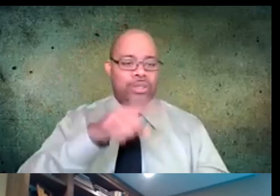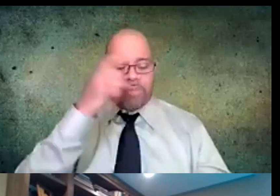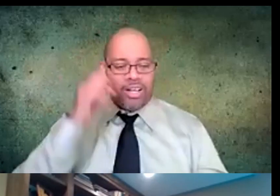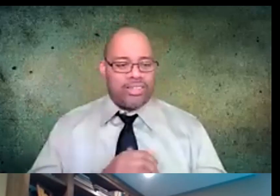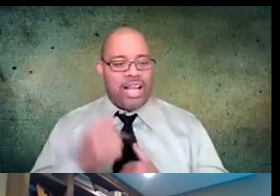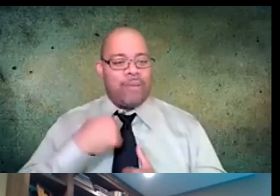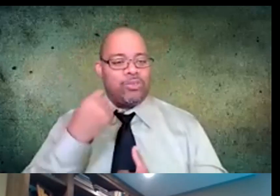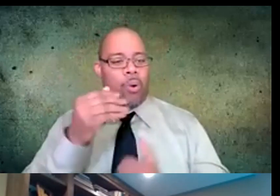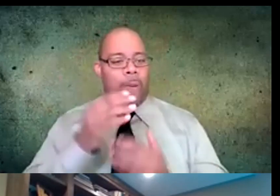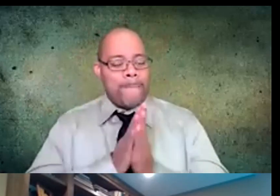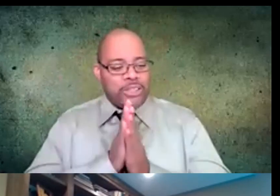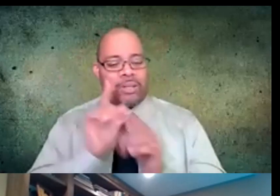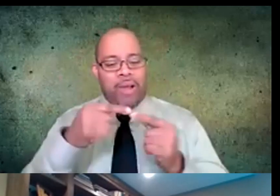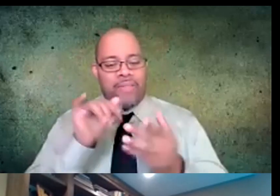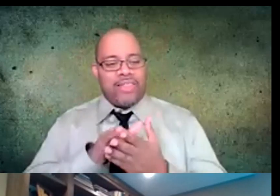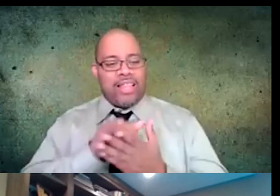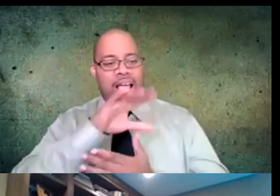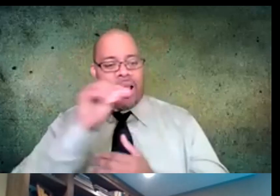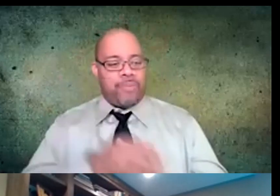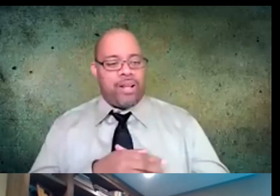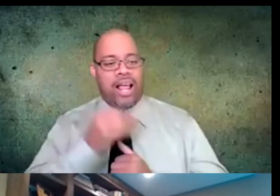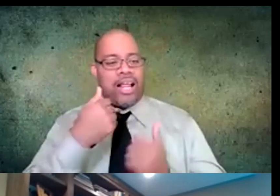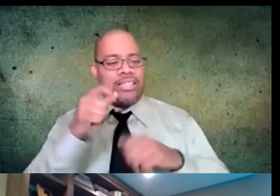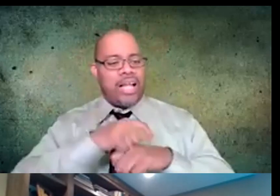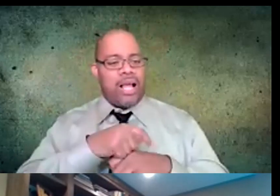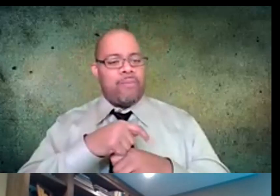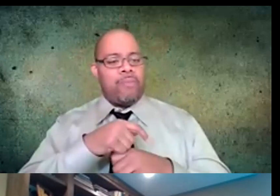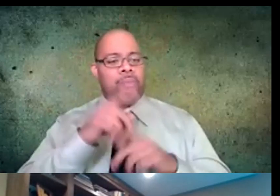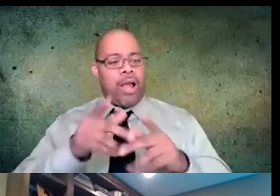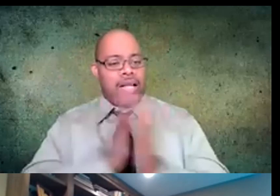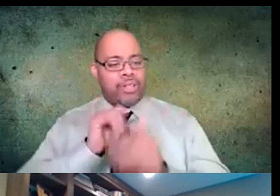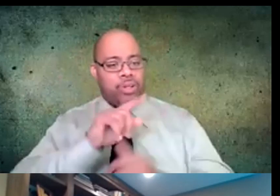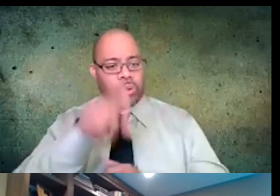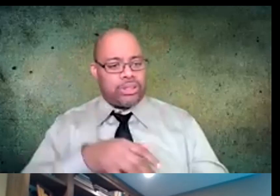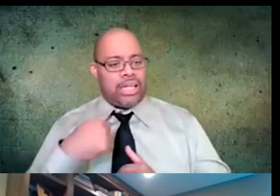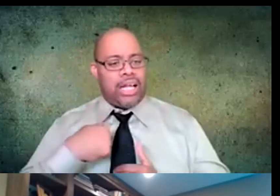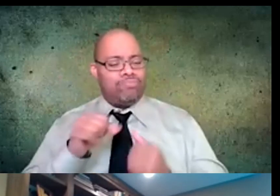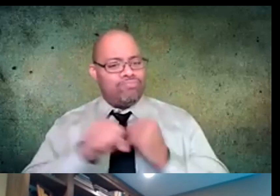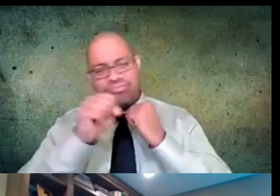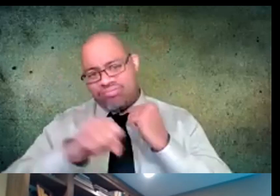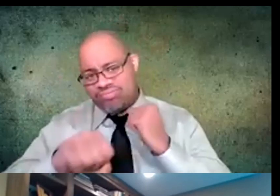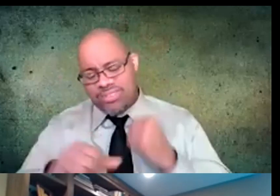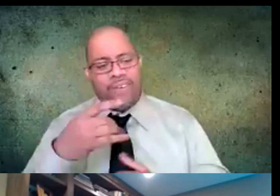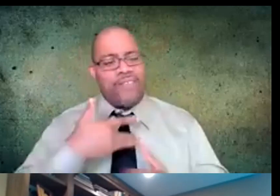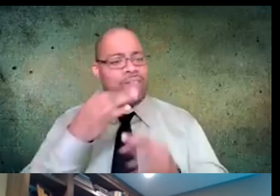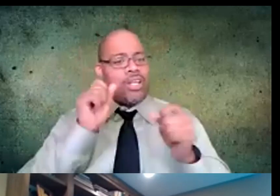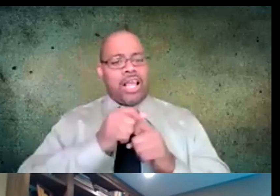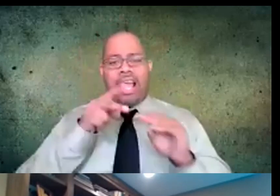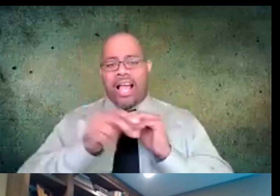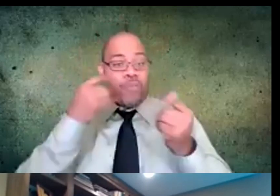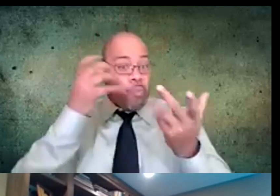am so passionate about this company, and anytime when someone asks me this question, I could go on and on. So feel free to cut me off,